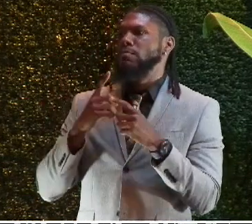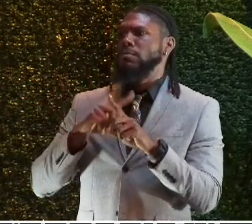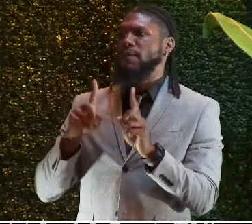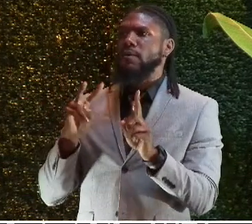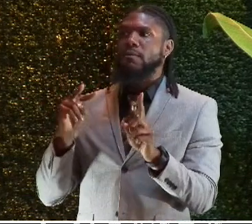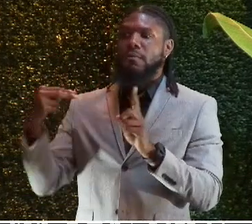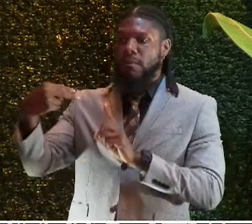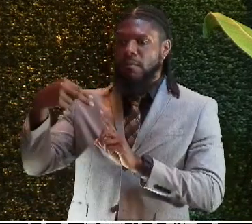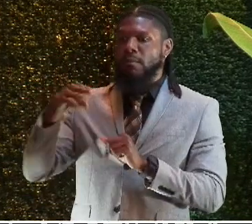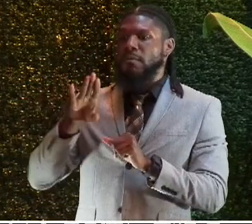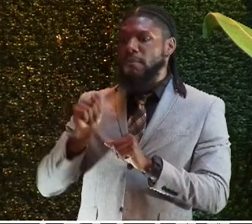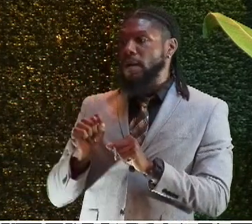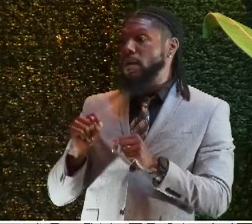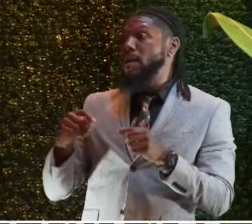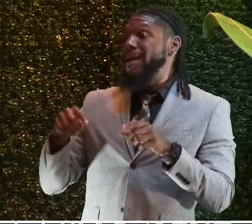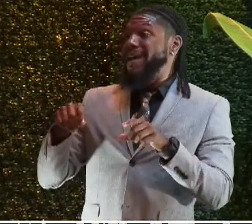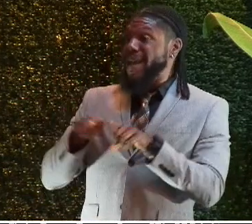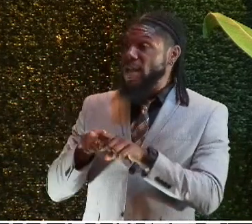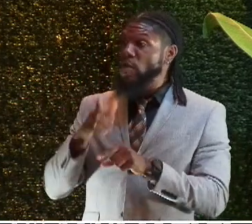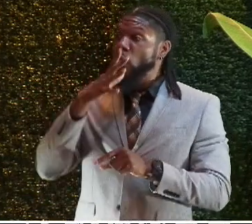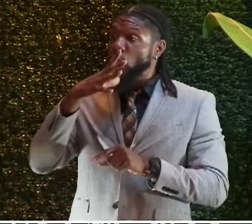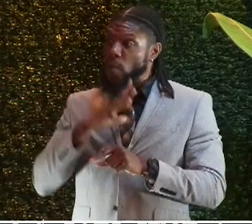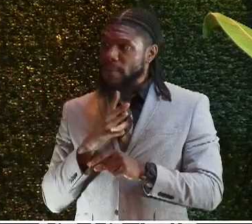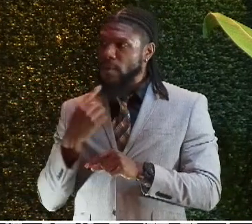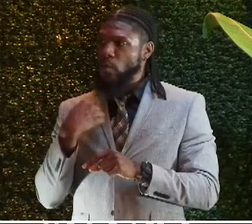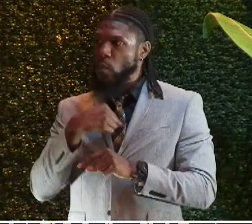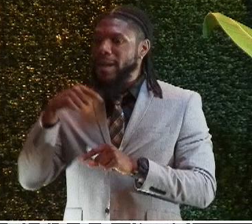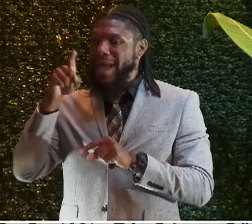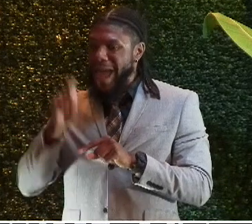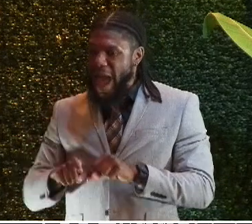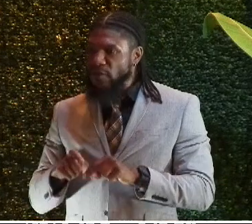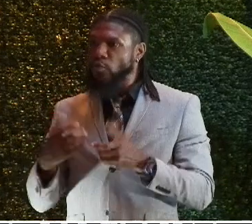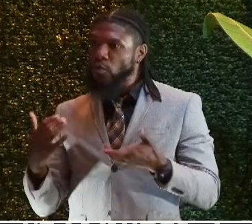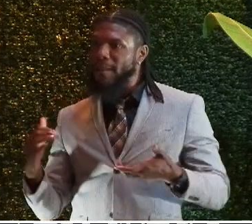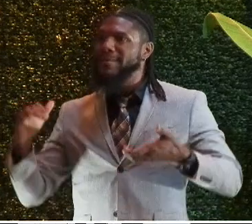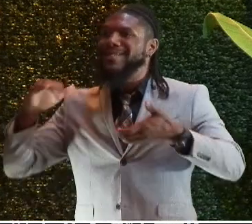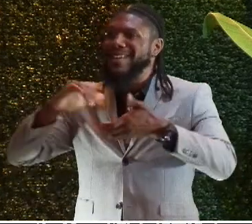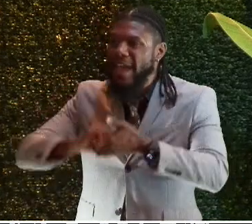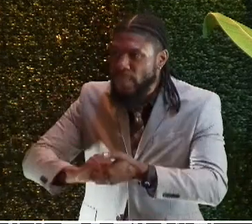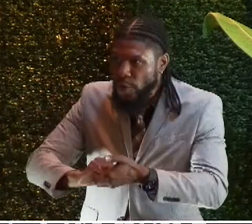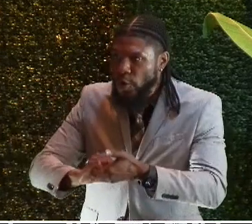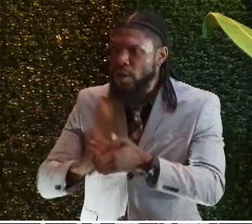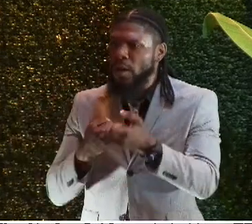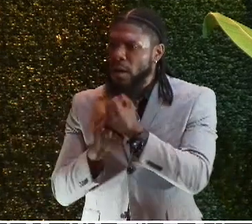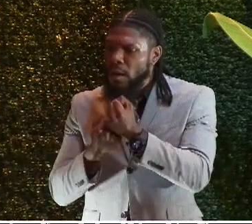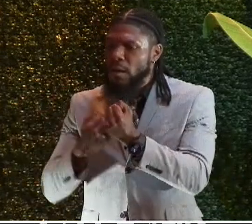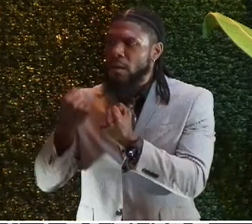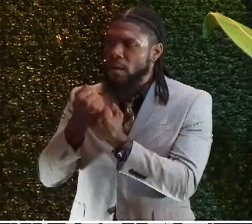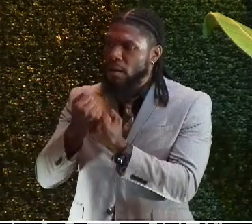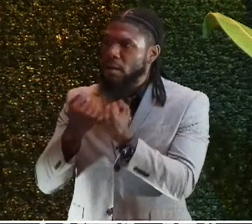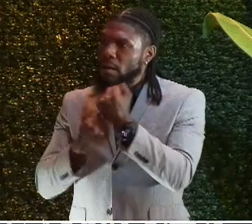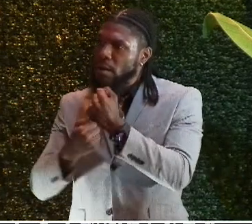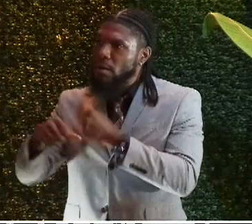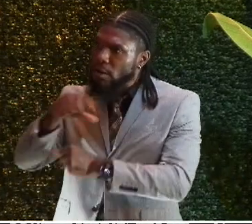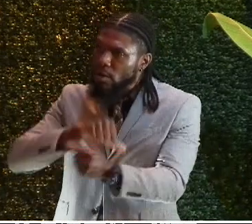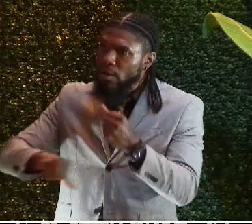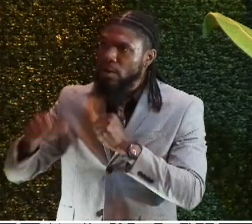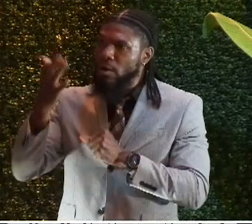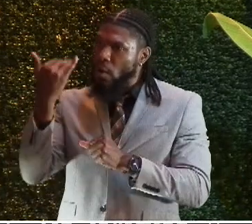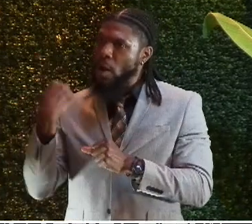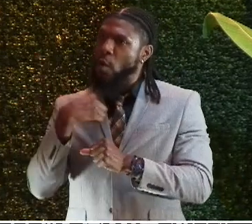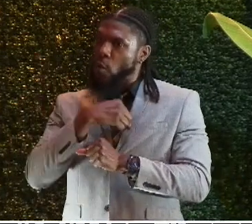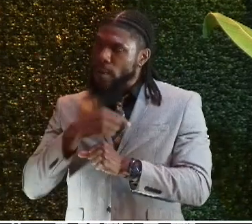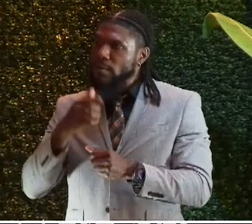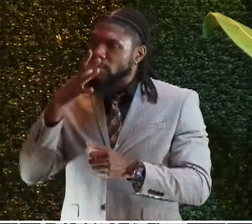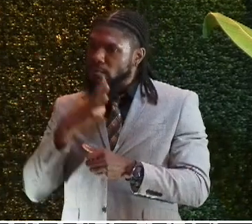That's why as women, we have to come together. We have to support each other, because we are the ones who are going to free each